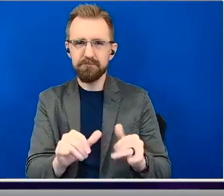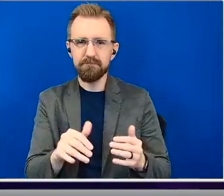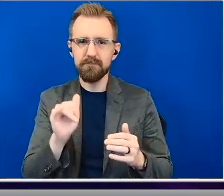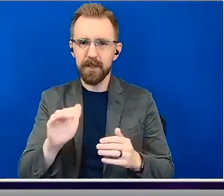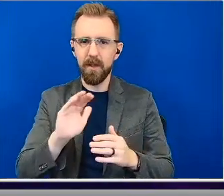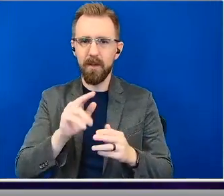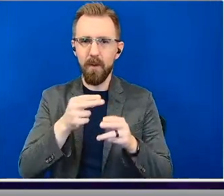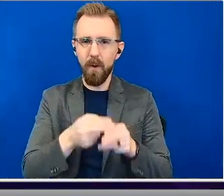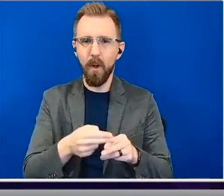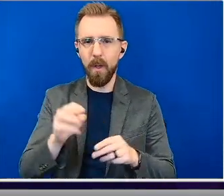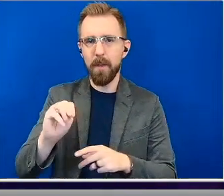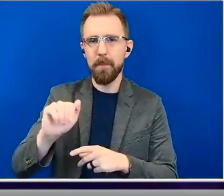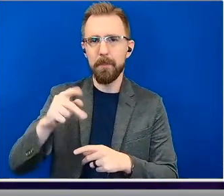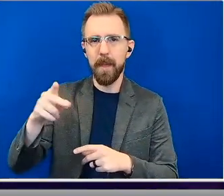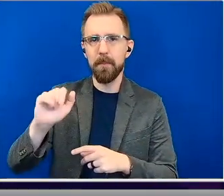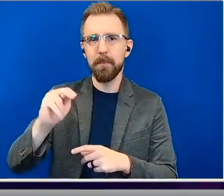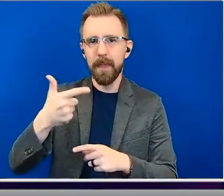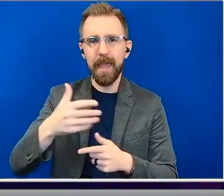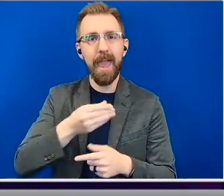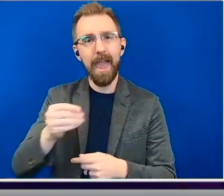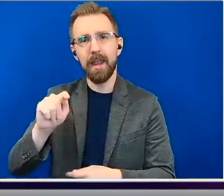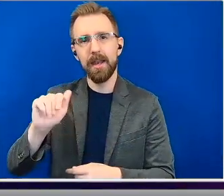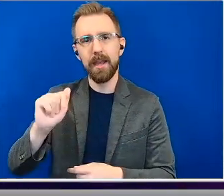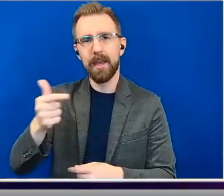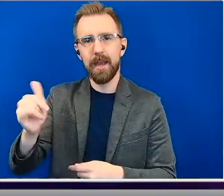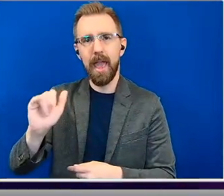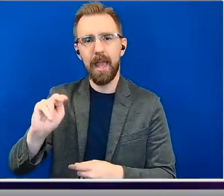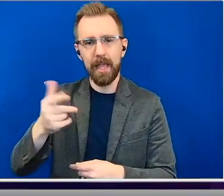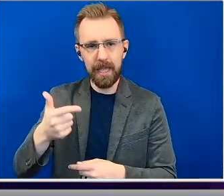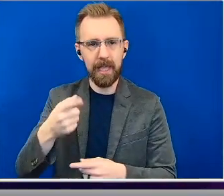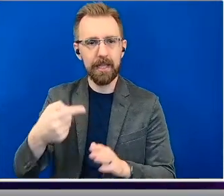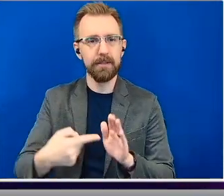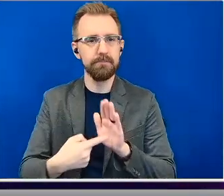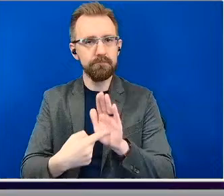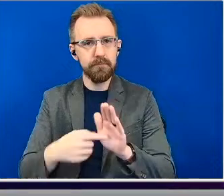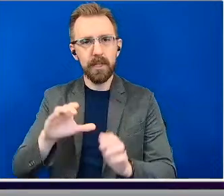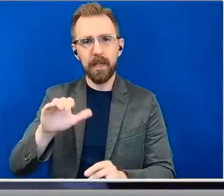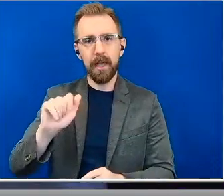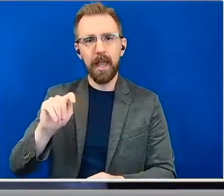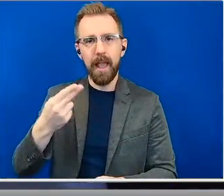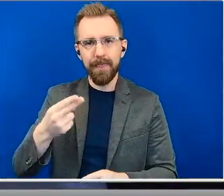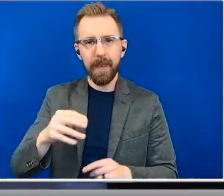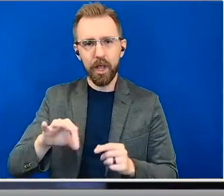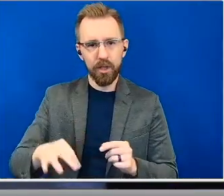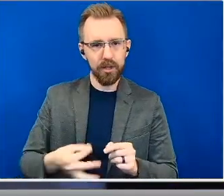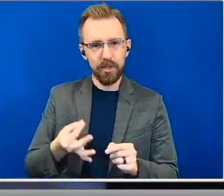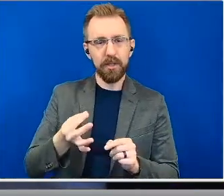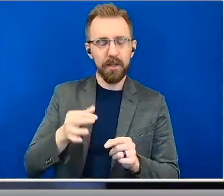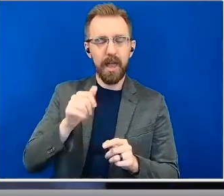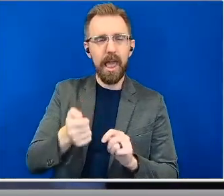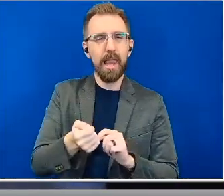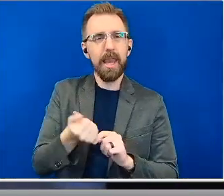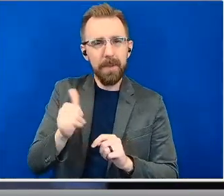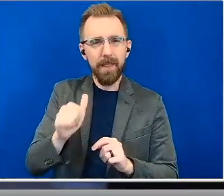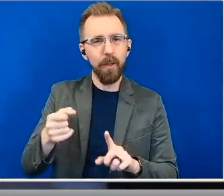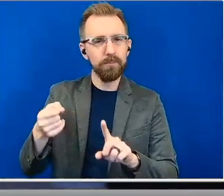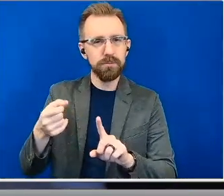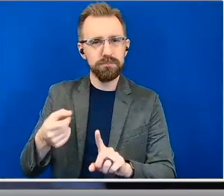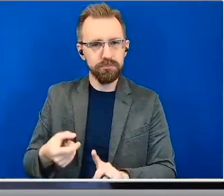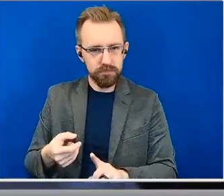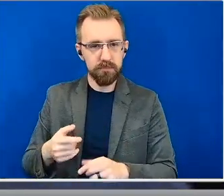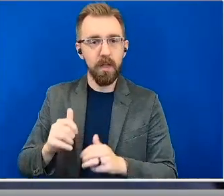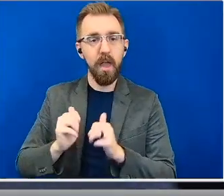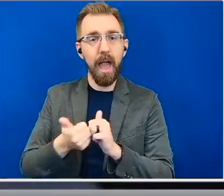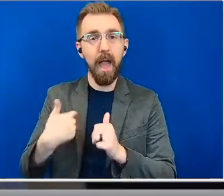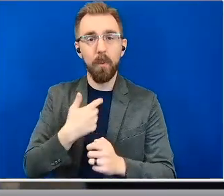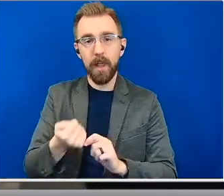and tagging those signals. Then we put up a special catheter and then eliminate those signals. So the way we eliminate them in the